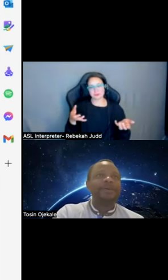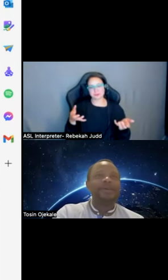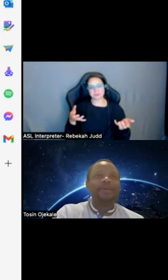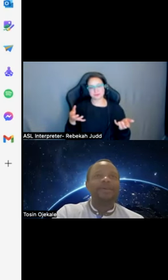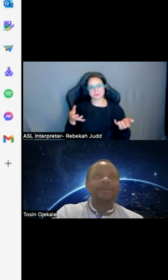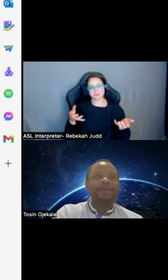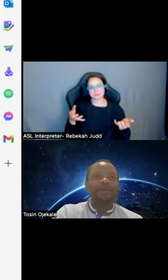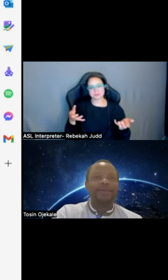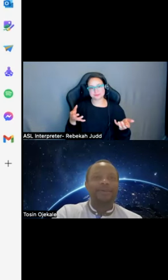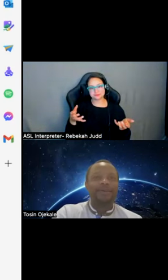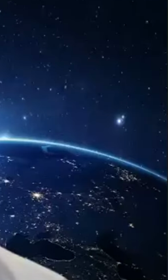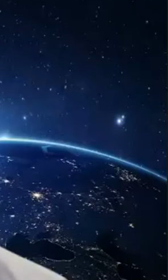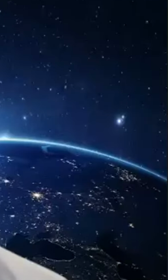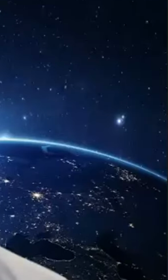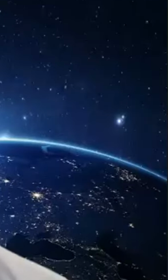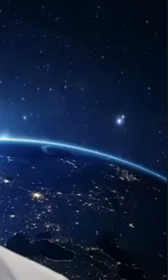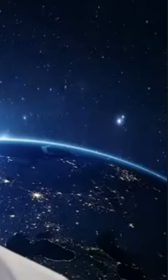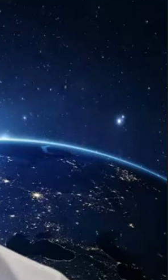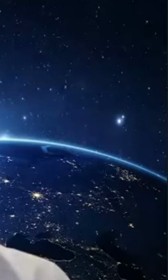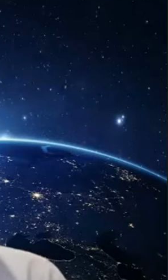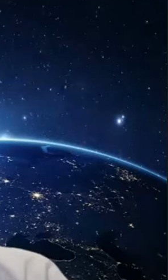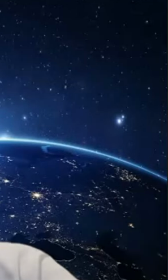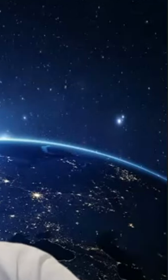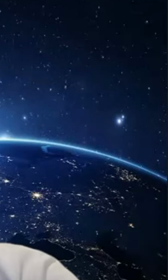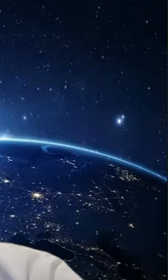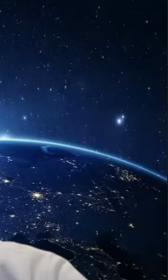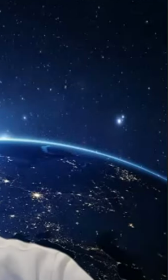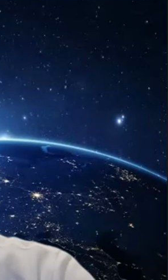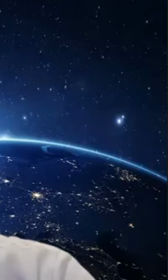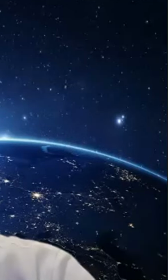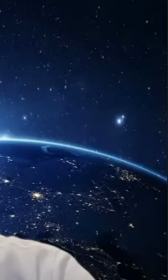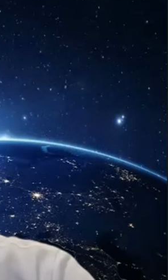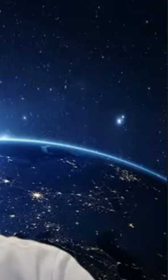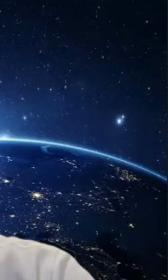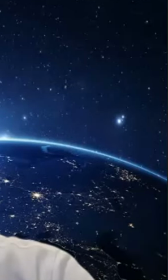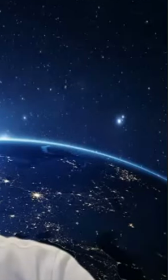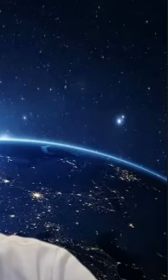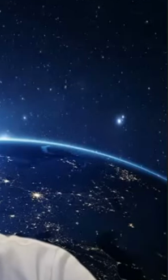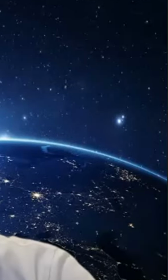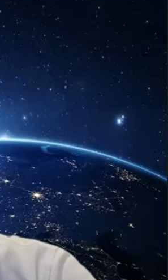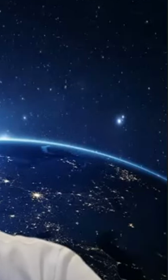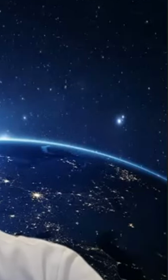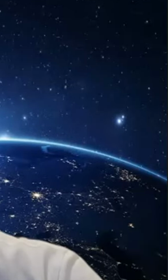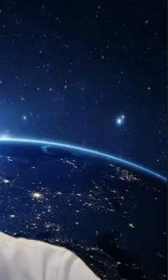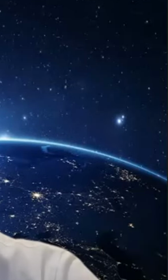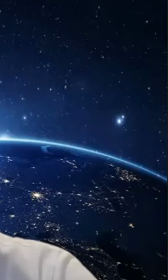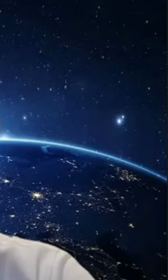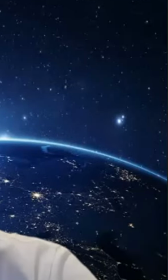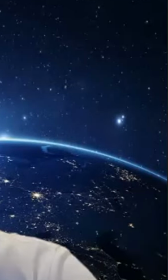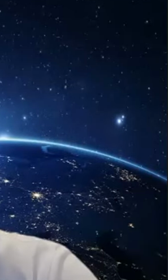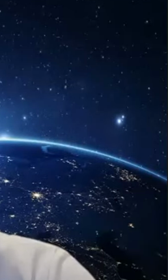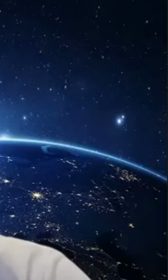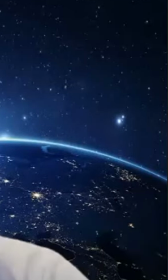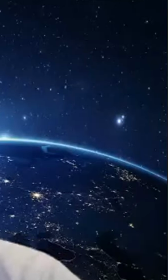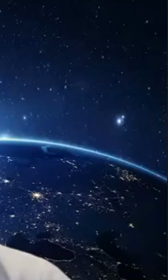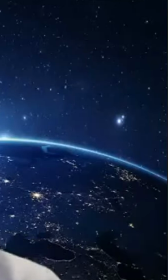I read somewhere that firefighters need about 100 hours of training. I think we try to do ours in less than 3